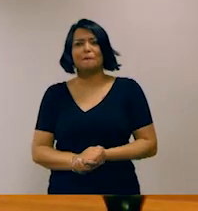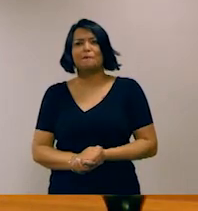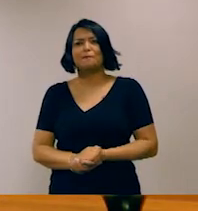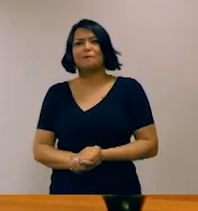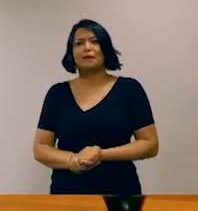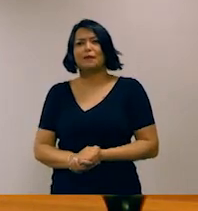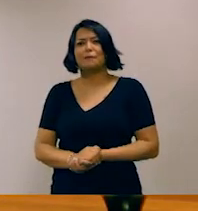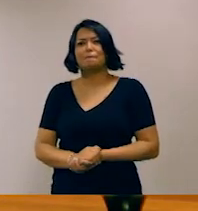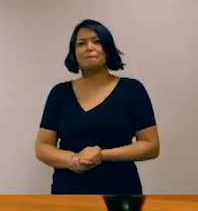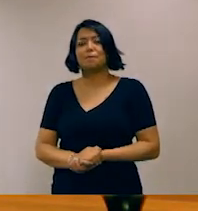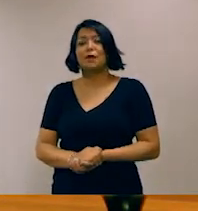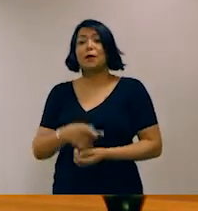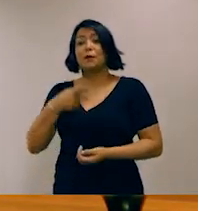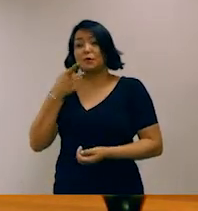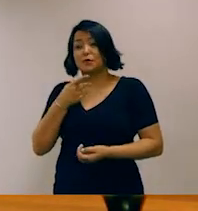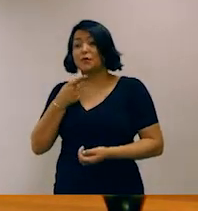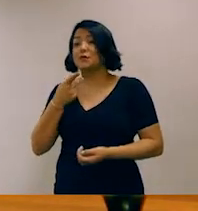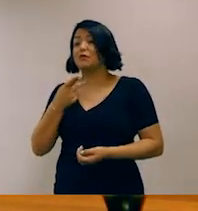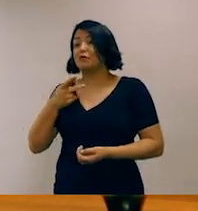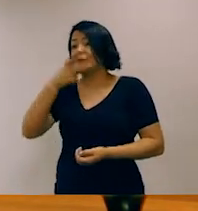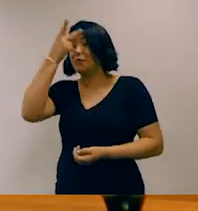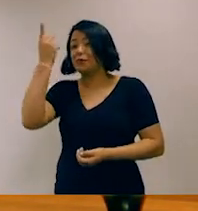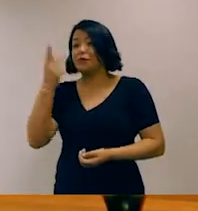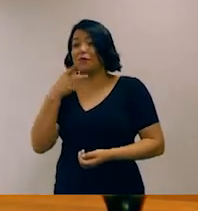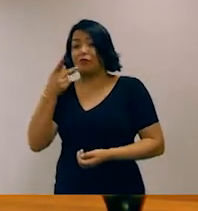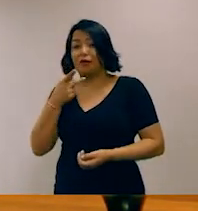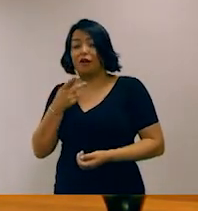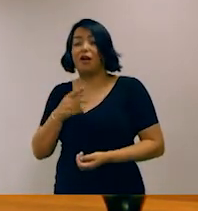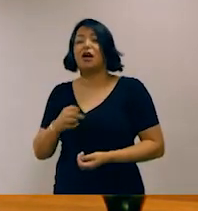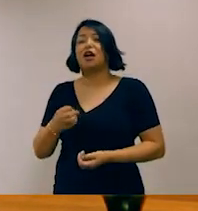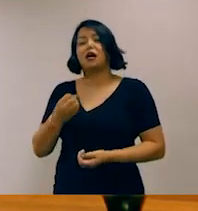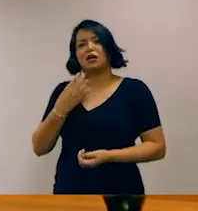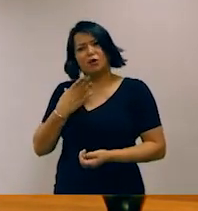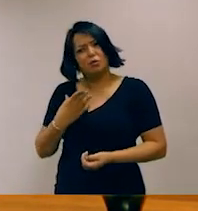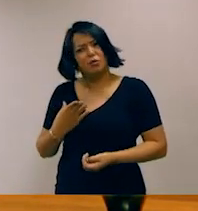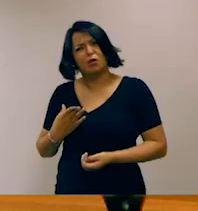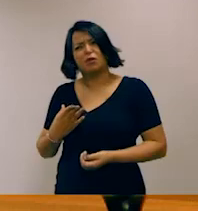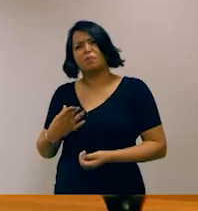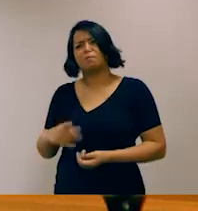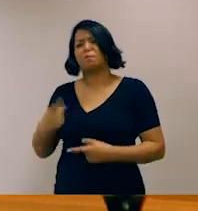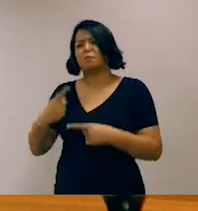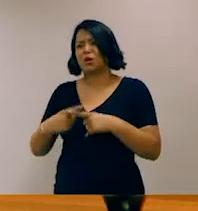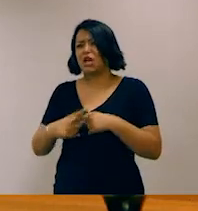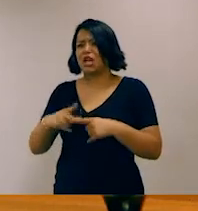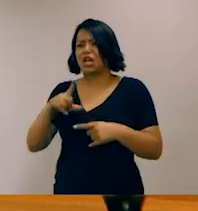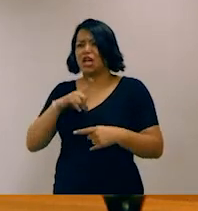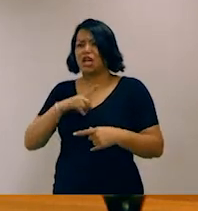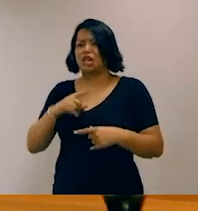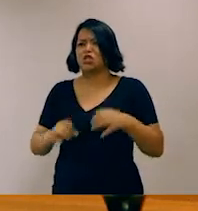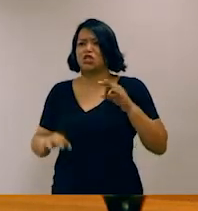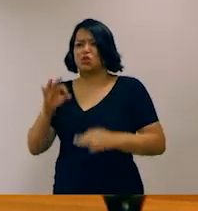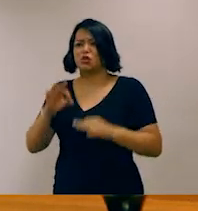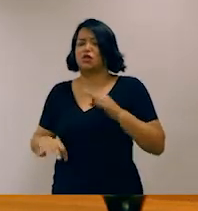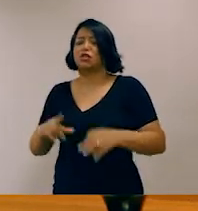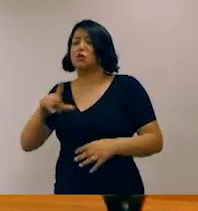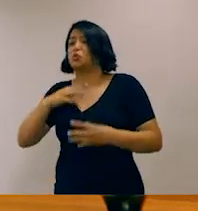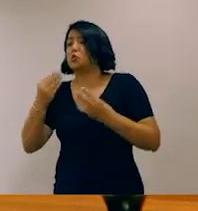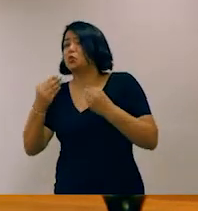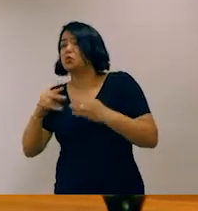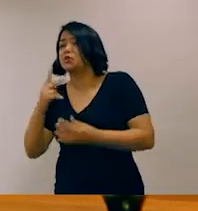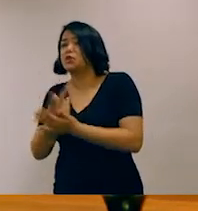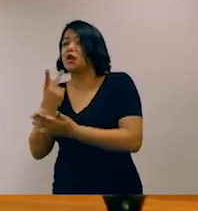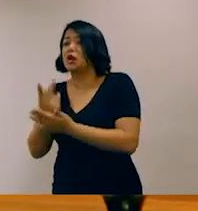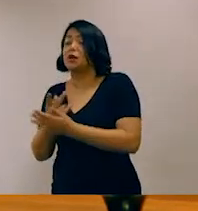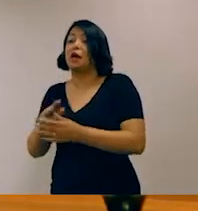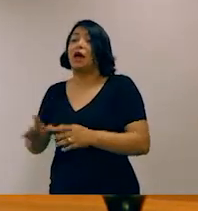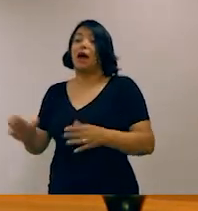we need to validate this hypothesis. There are some testimonials that show a decrease of the occurrence